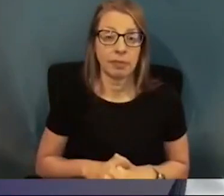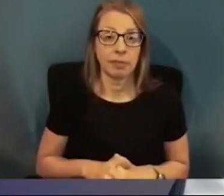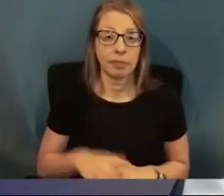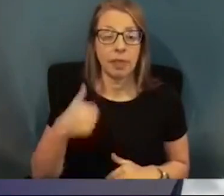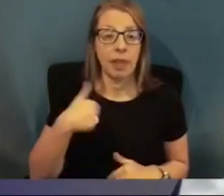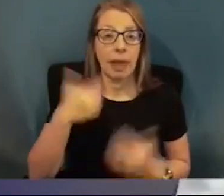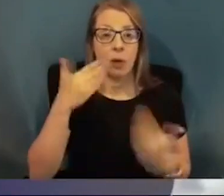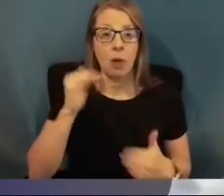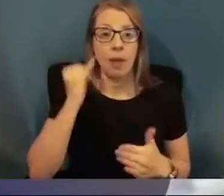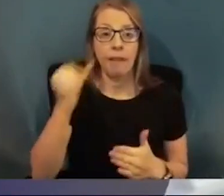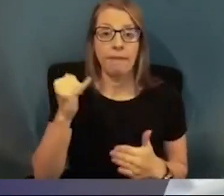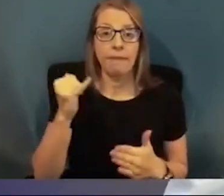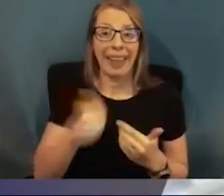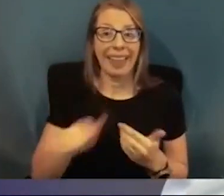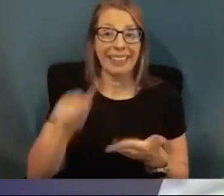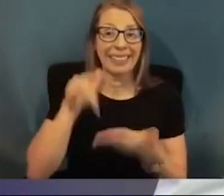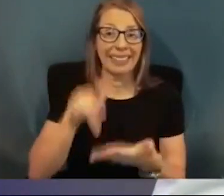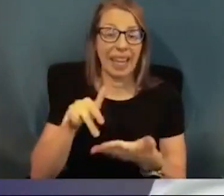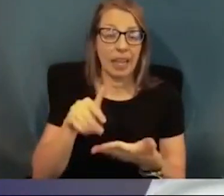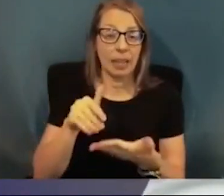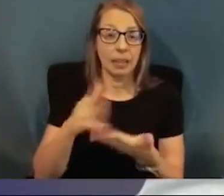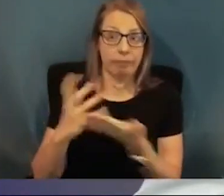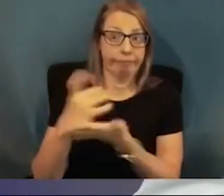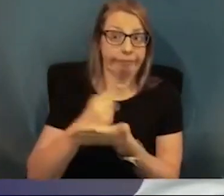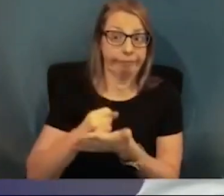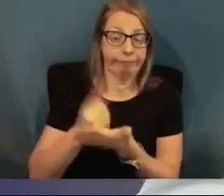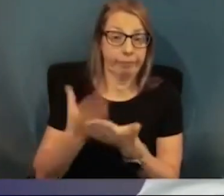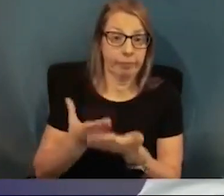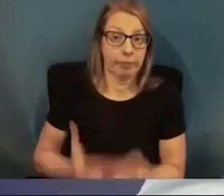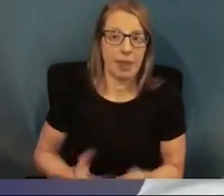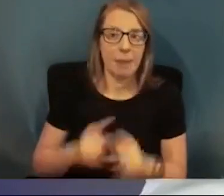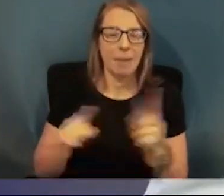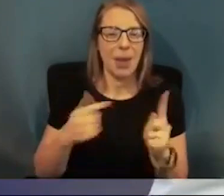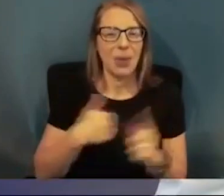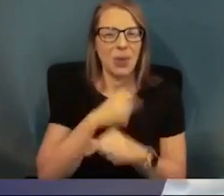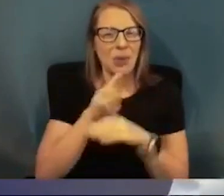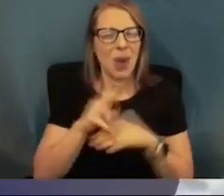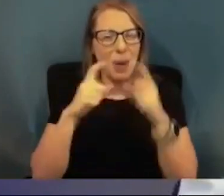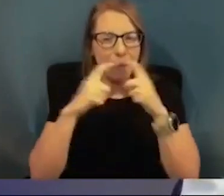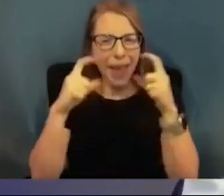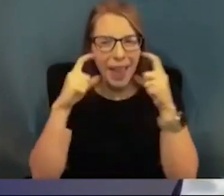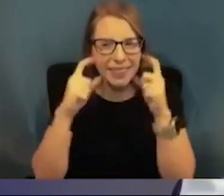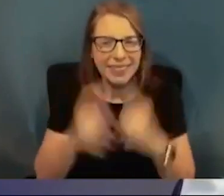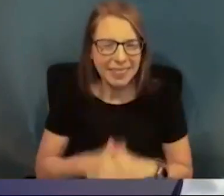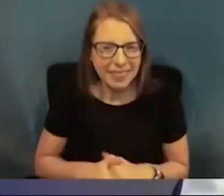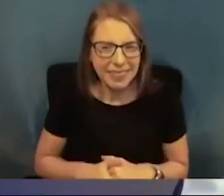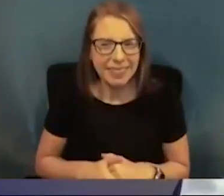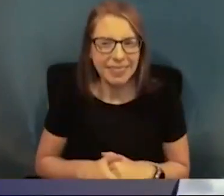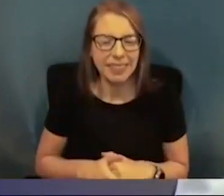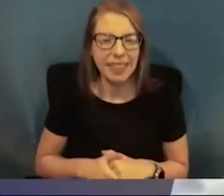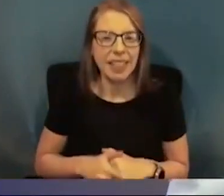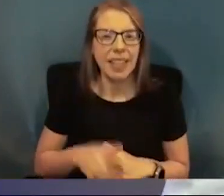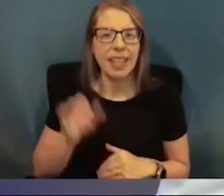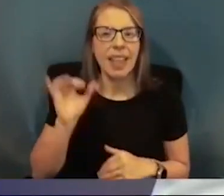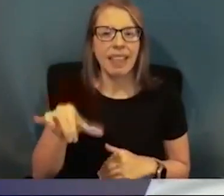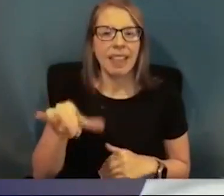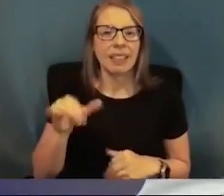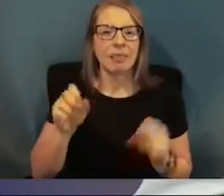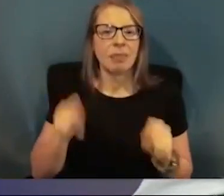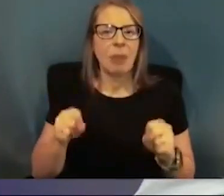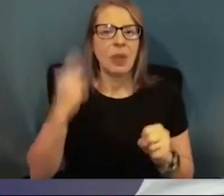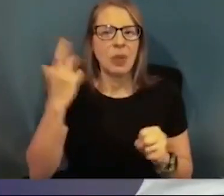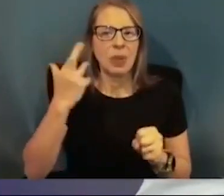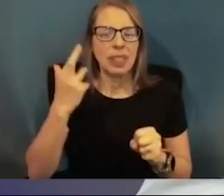were done, but one thing you can say is we were all wearing masks, and that's probably the reason we didn't have a big